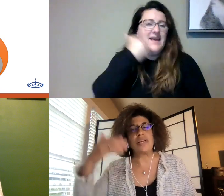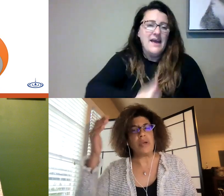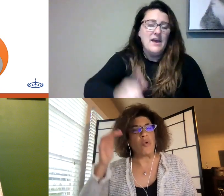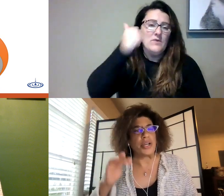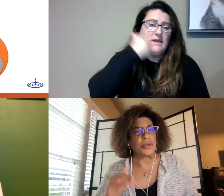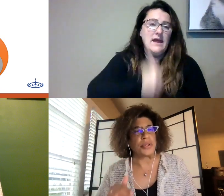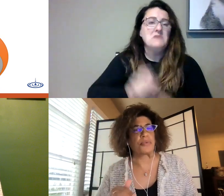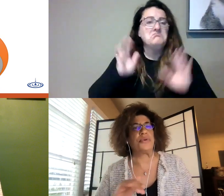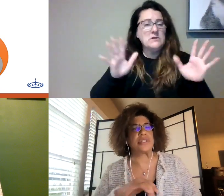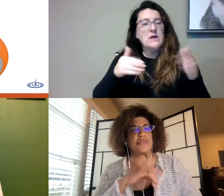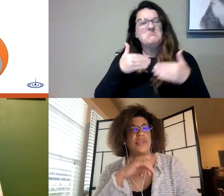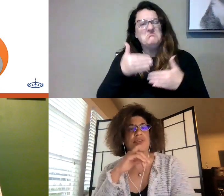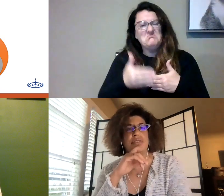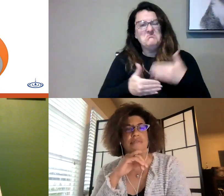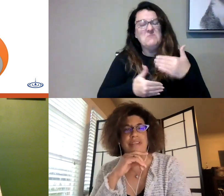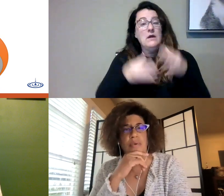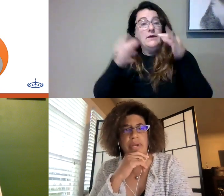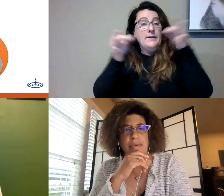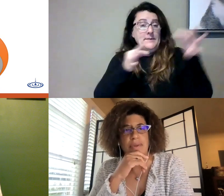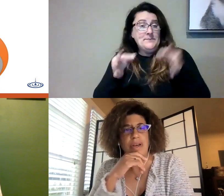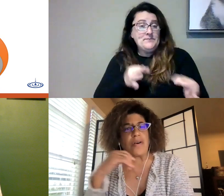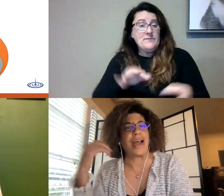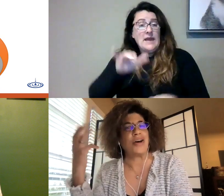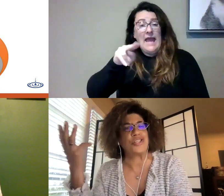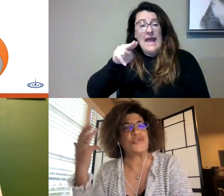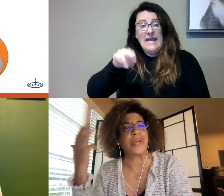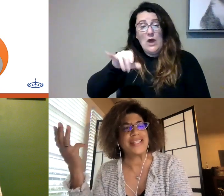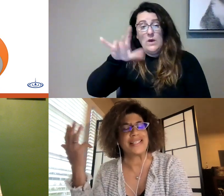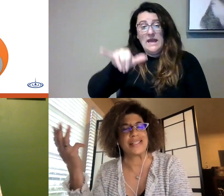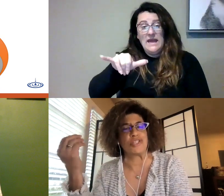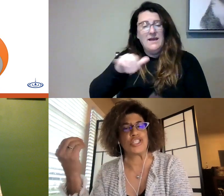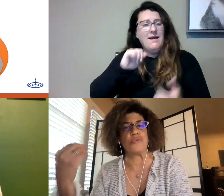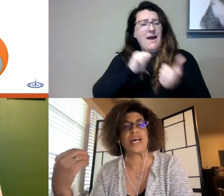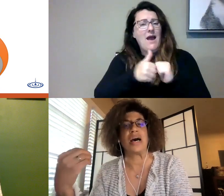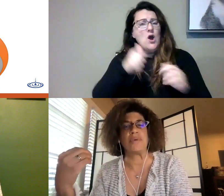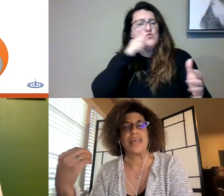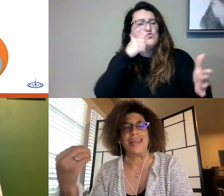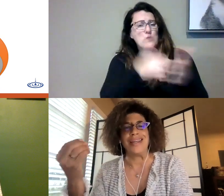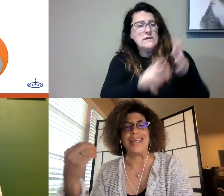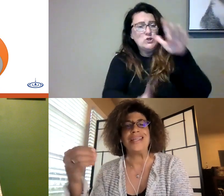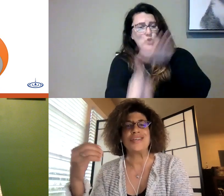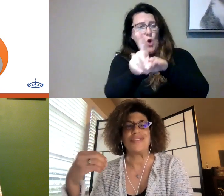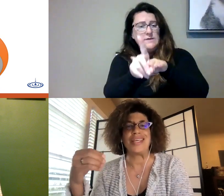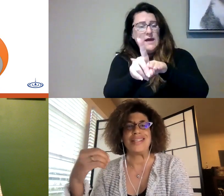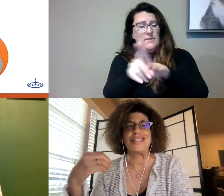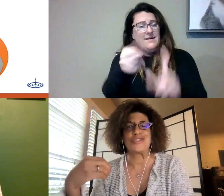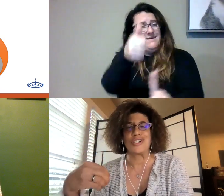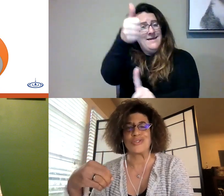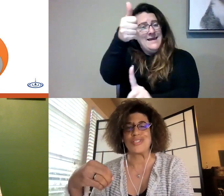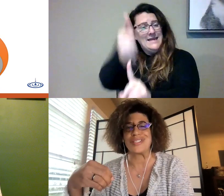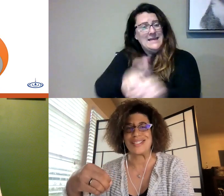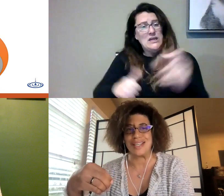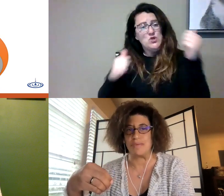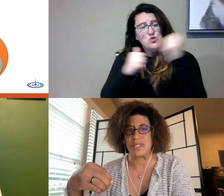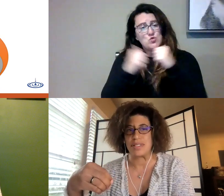So let me walk you through the spheres of inequity, or how racism shows up in each of these